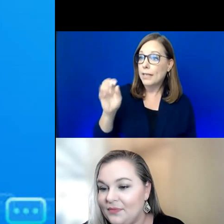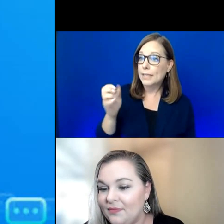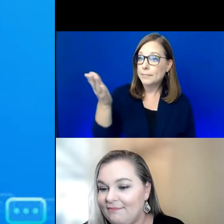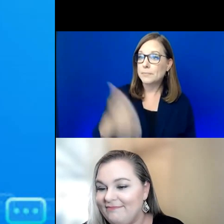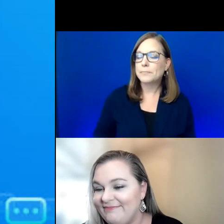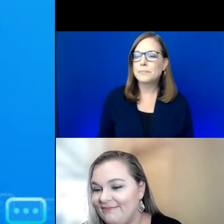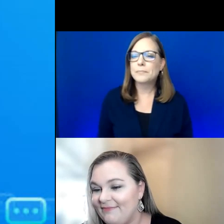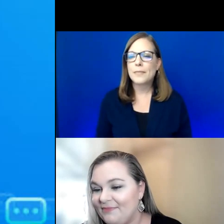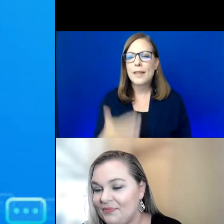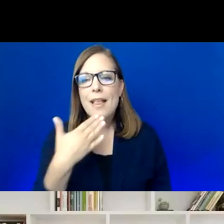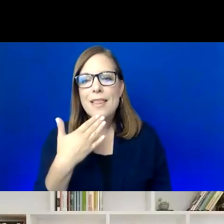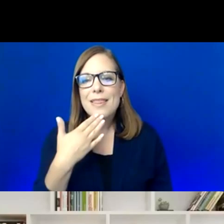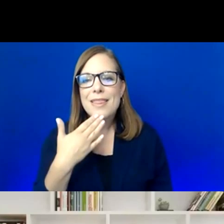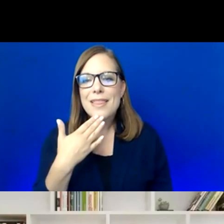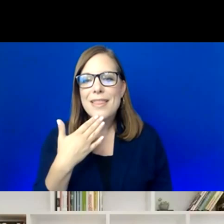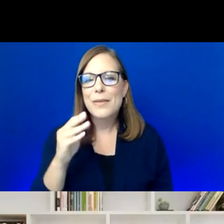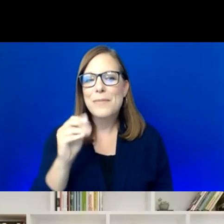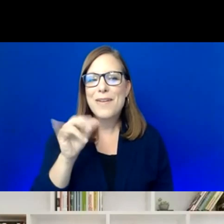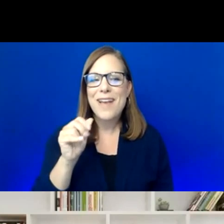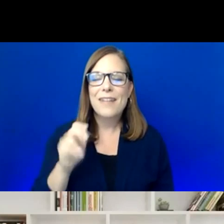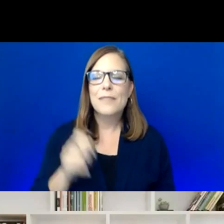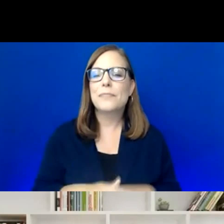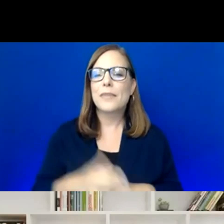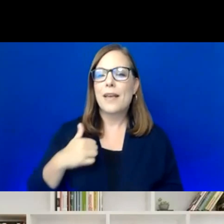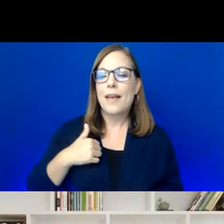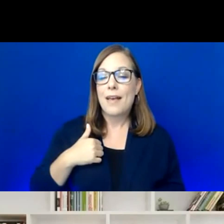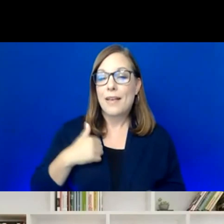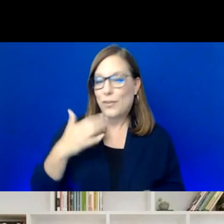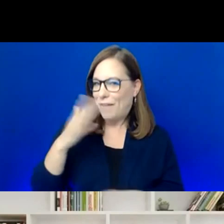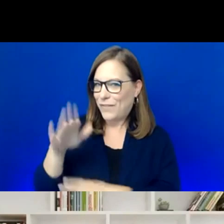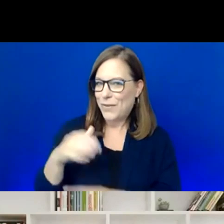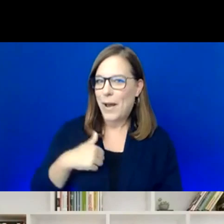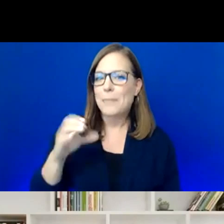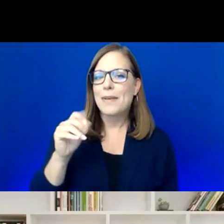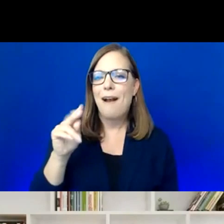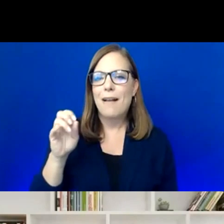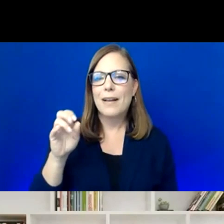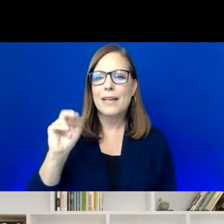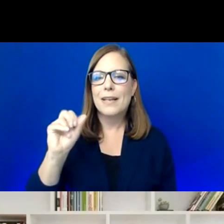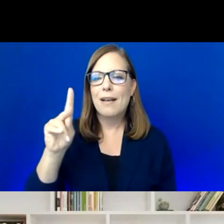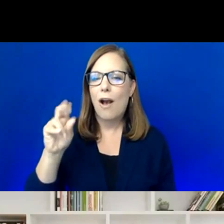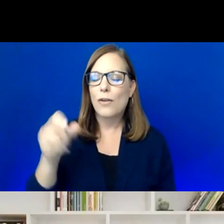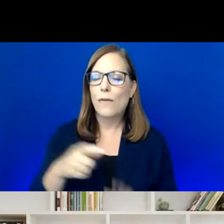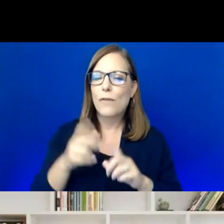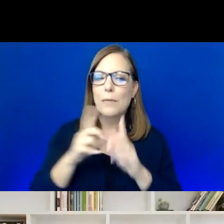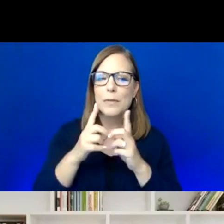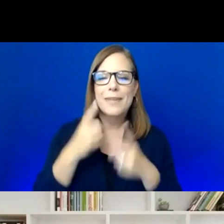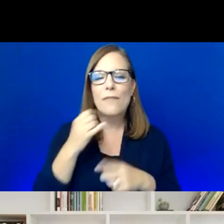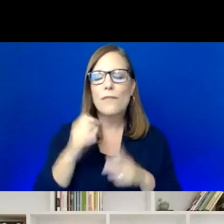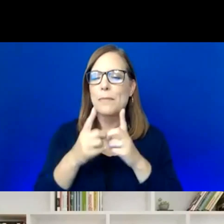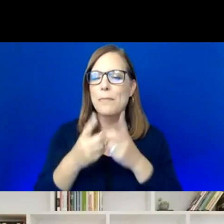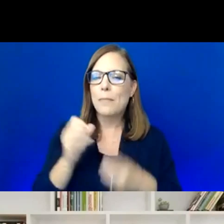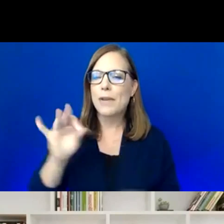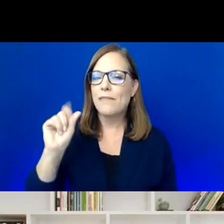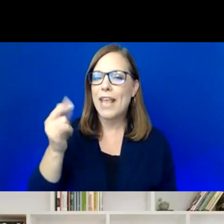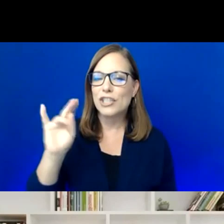Thanks, Maria. Good afternoon, everyone. I'm Connie Nakano. I'm with the California Department of Aging. Thank you all for joining us today. Today